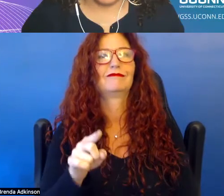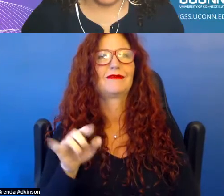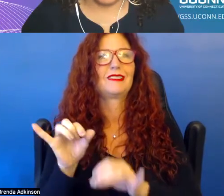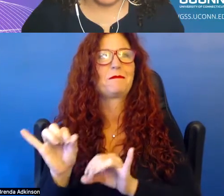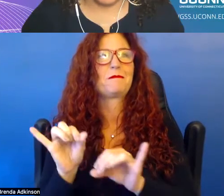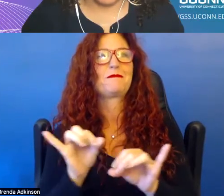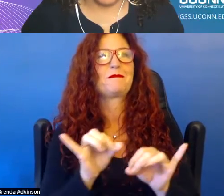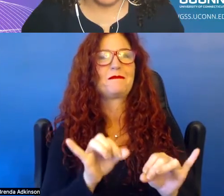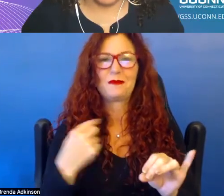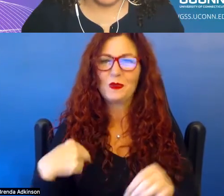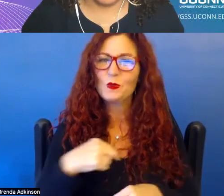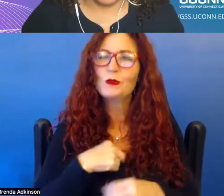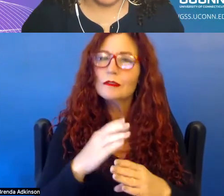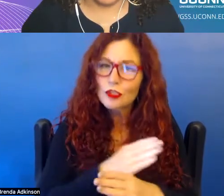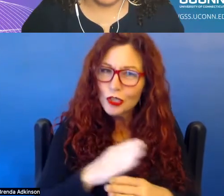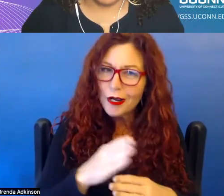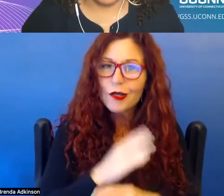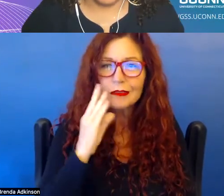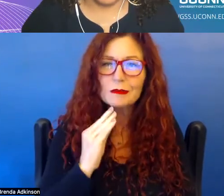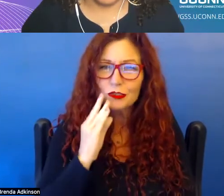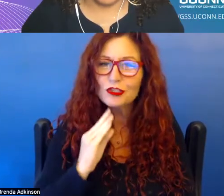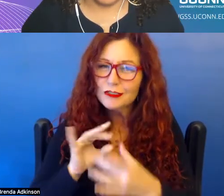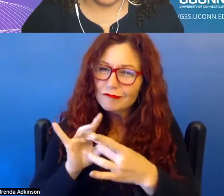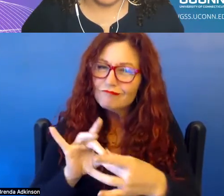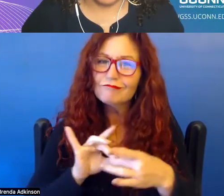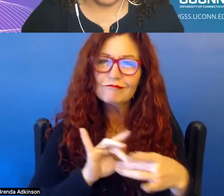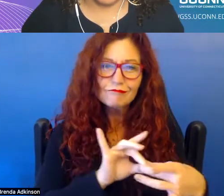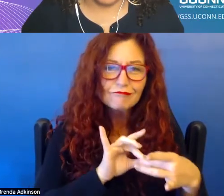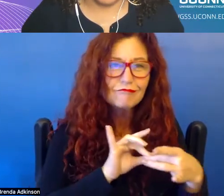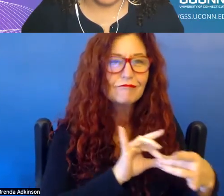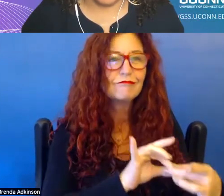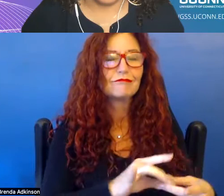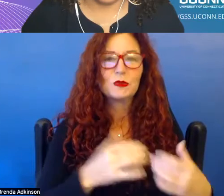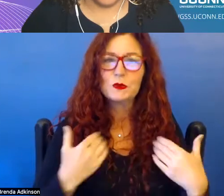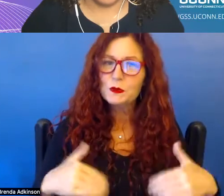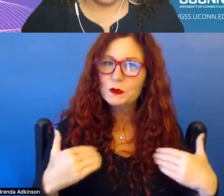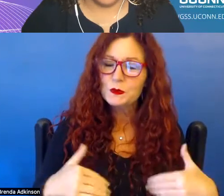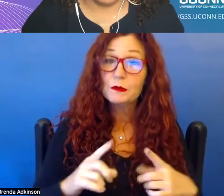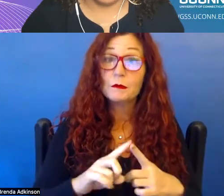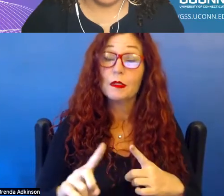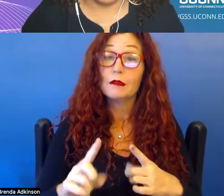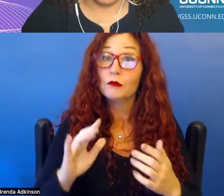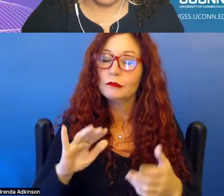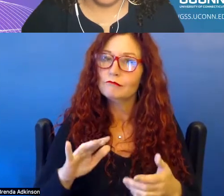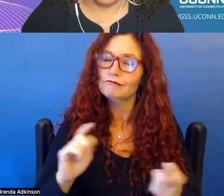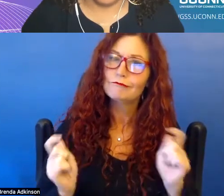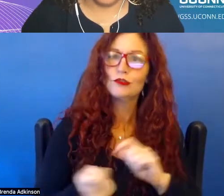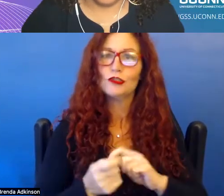we're uplifting and using one another's work in our spaces. You mentioned, Joanne, like showing the